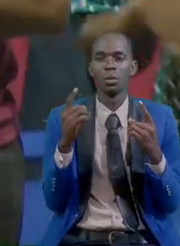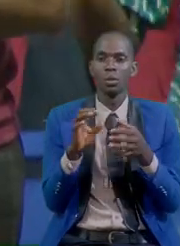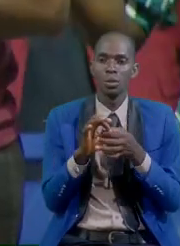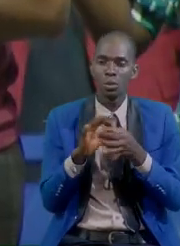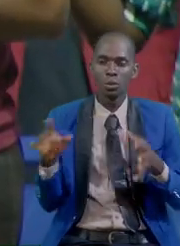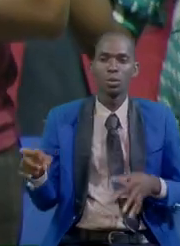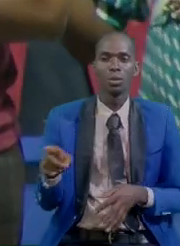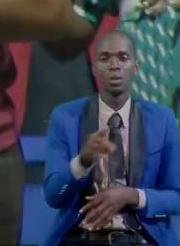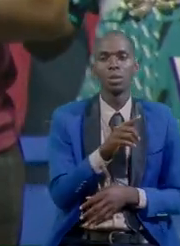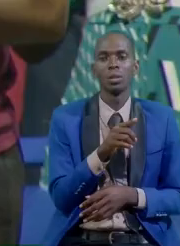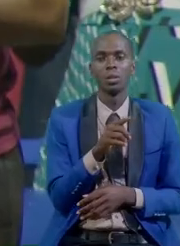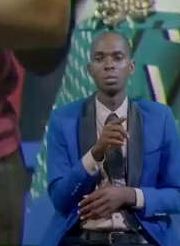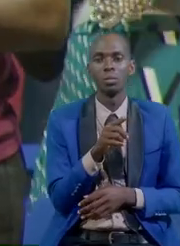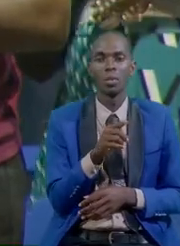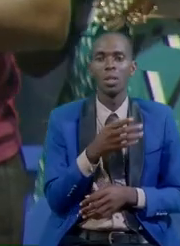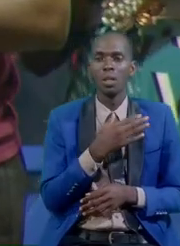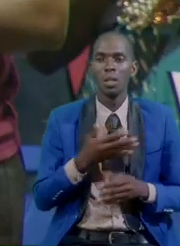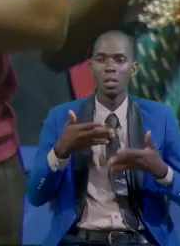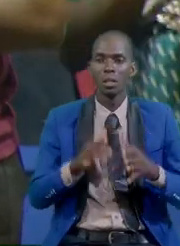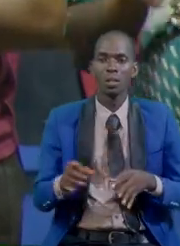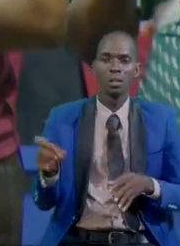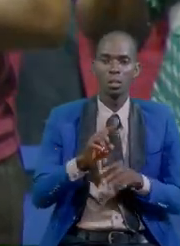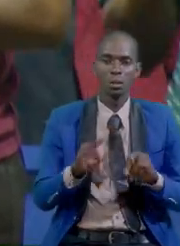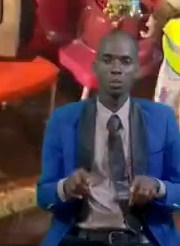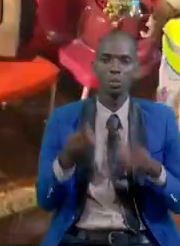them. Let them go.